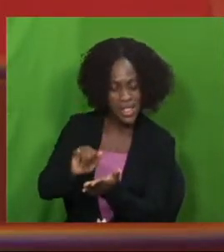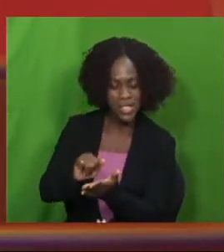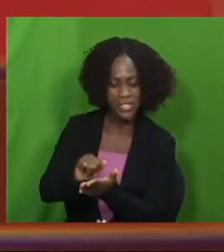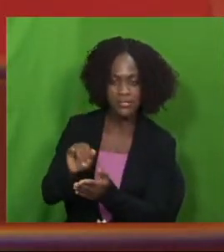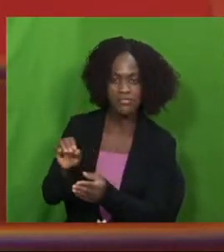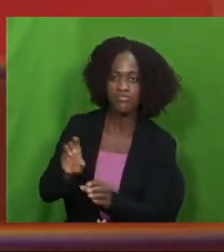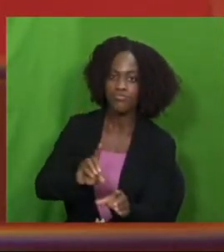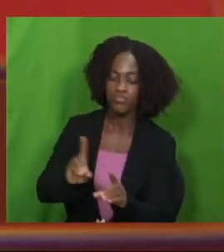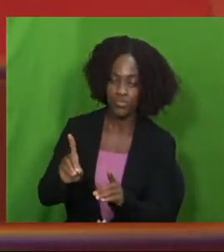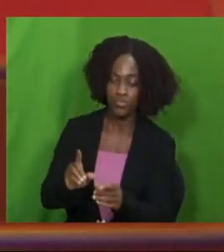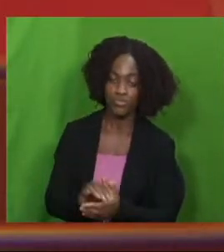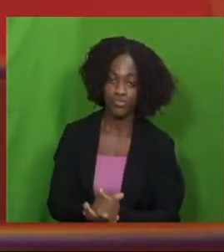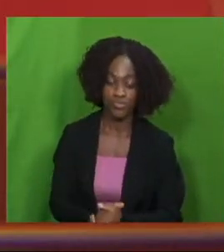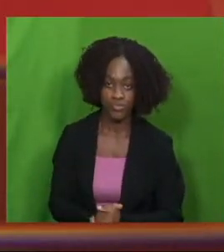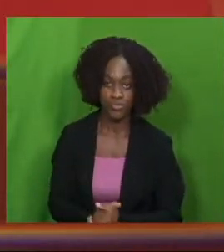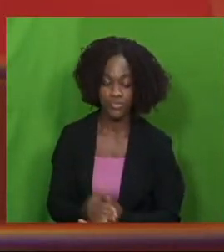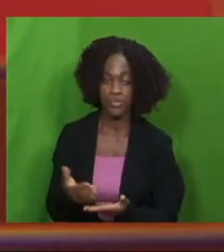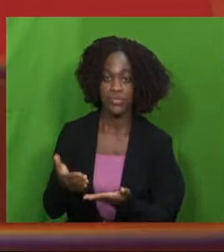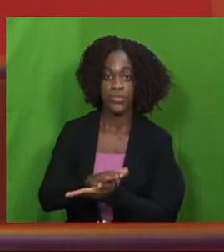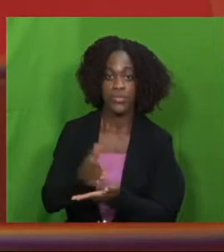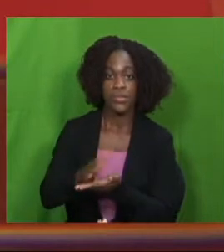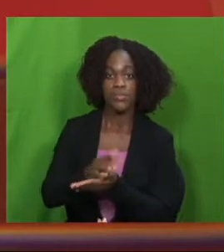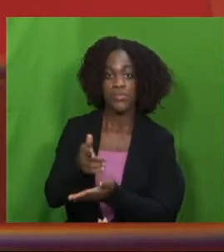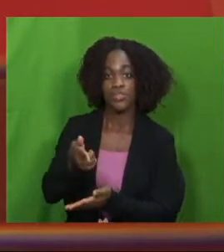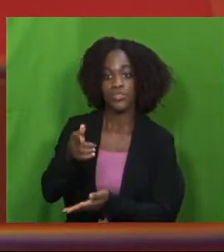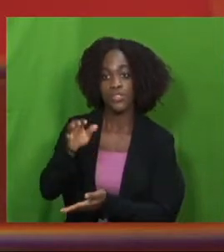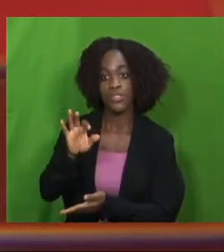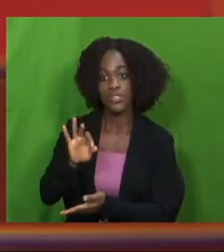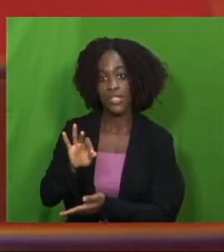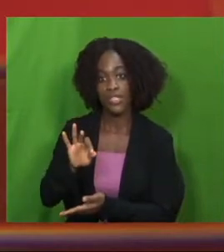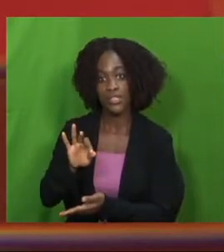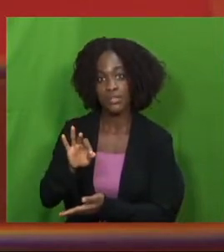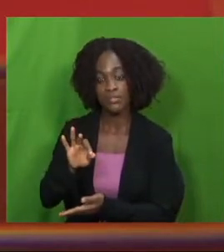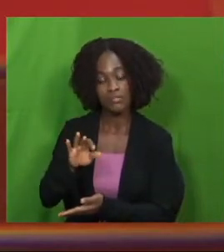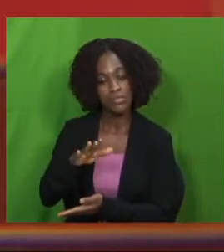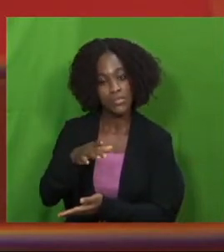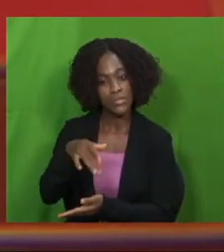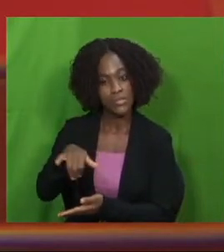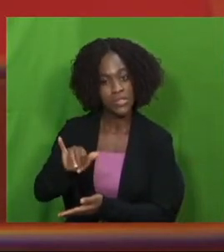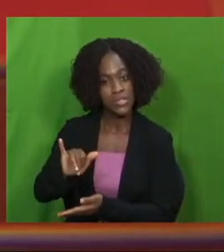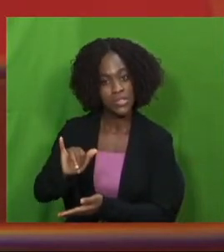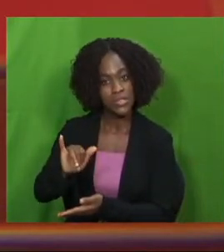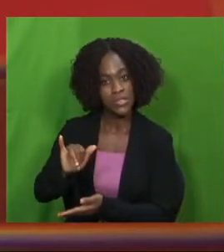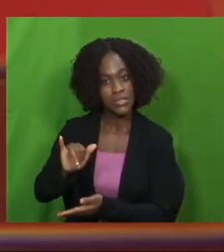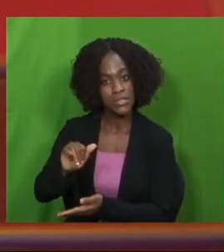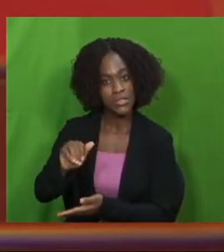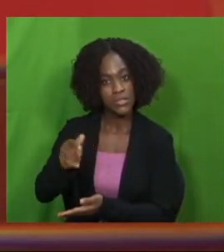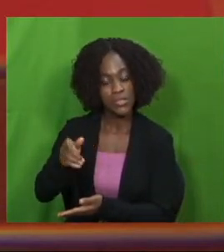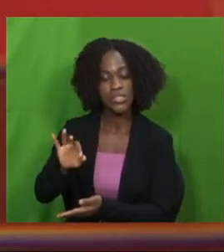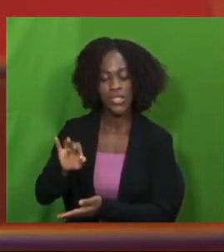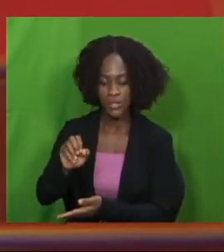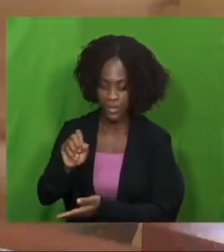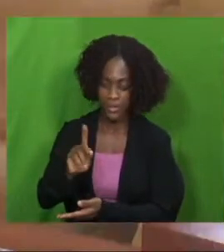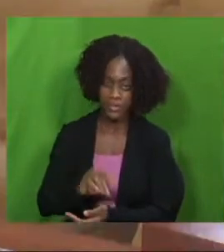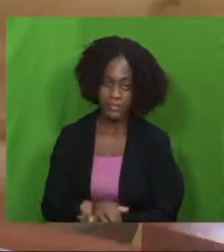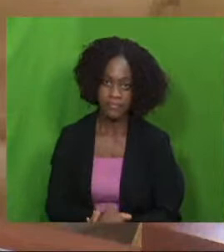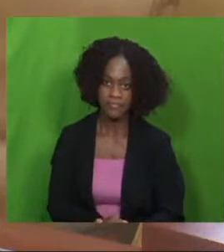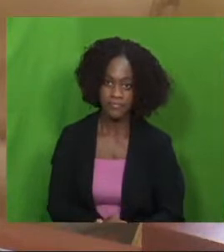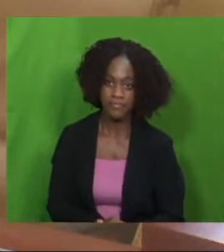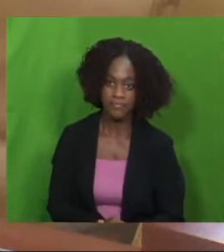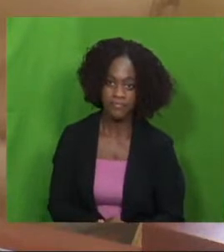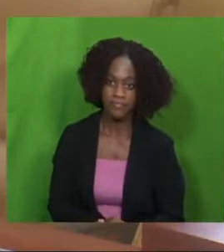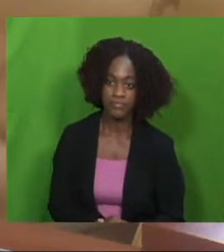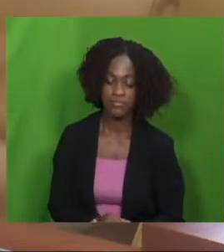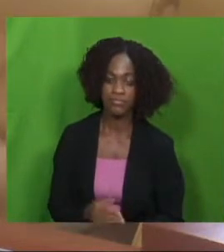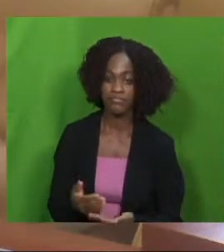Page 29, still page 28. Page 29, Right Honourable Speaker. Yes, please.